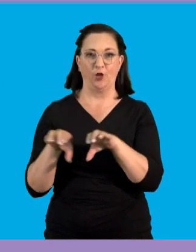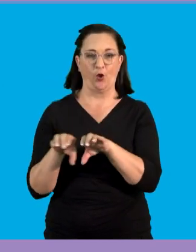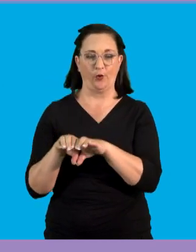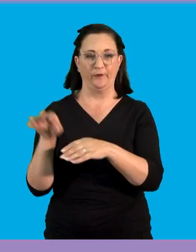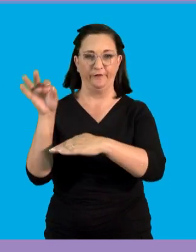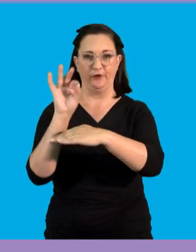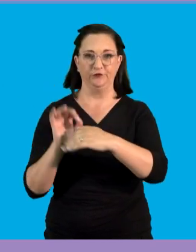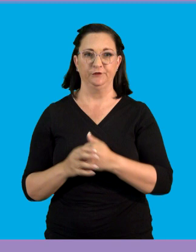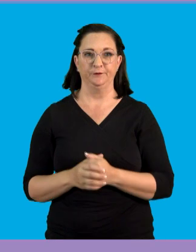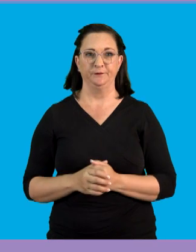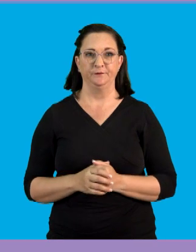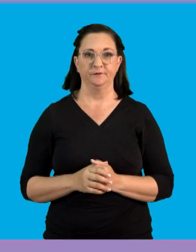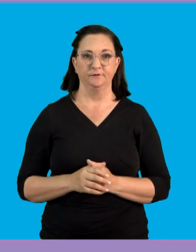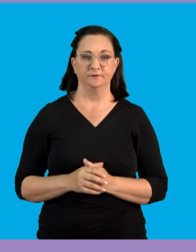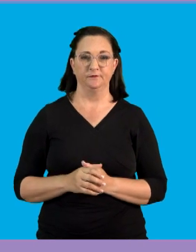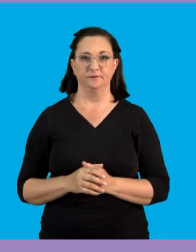common fractions.